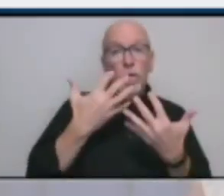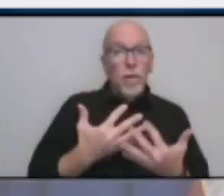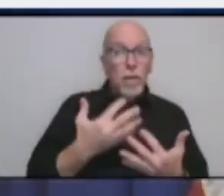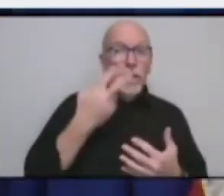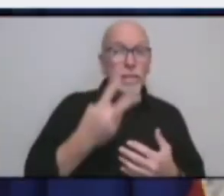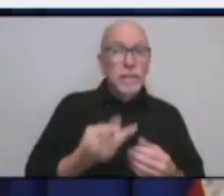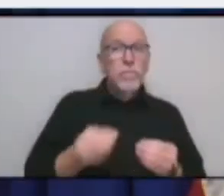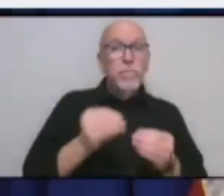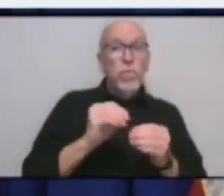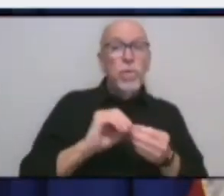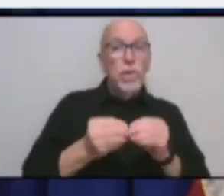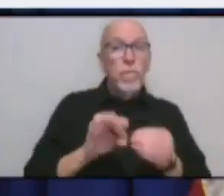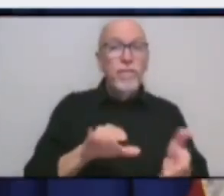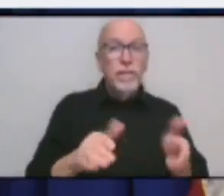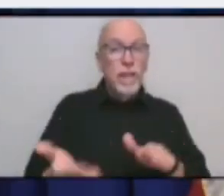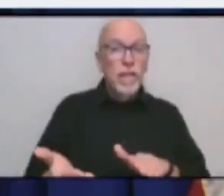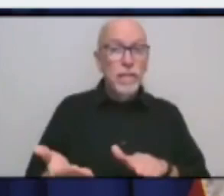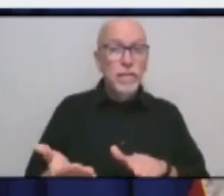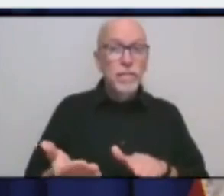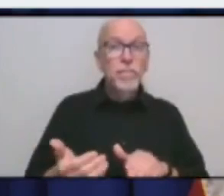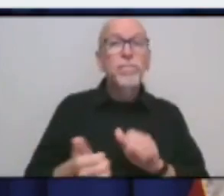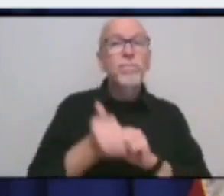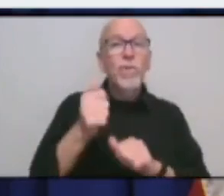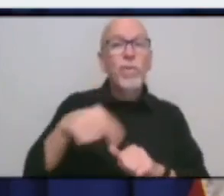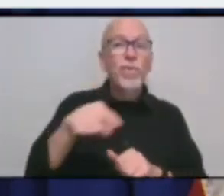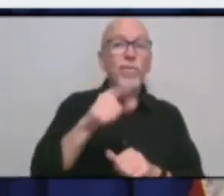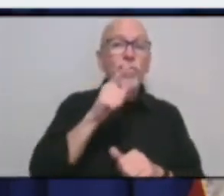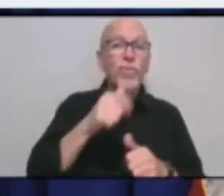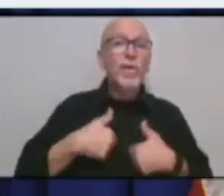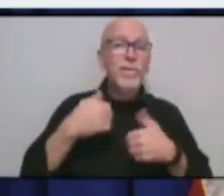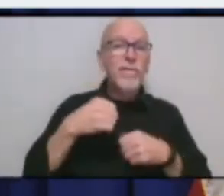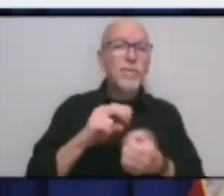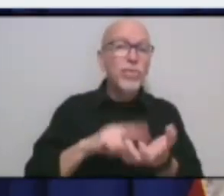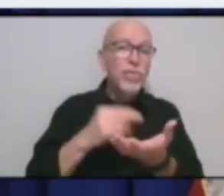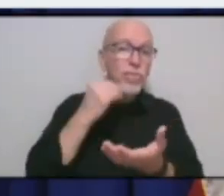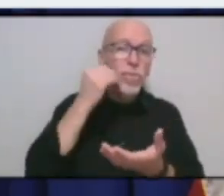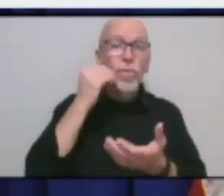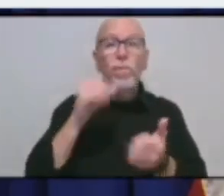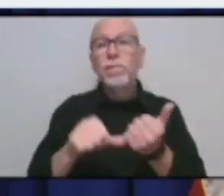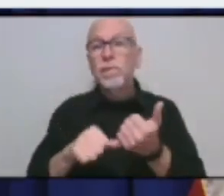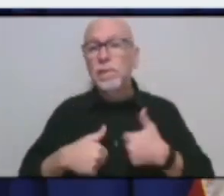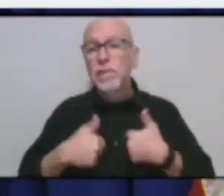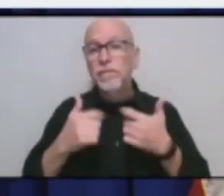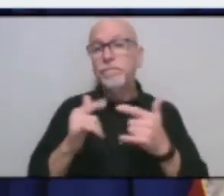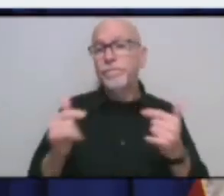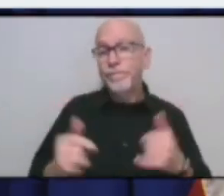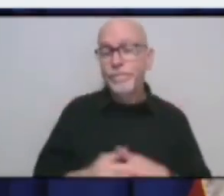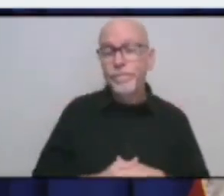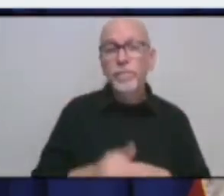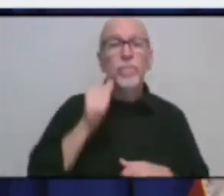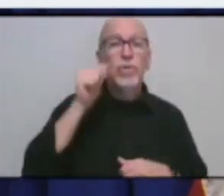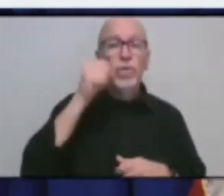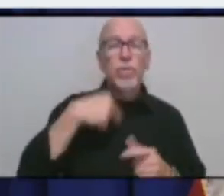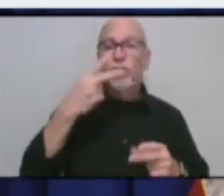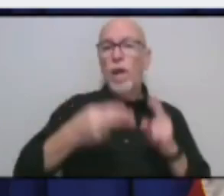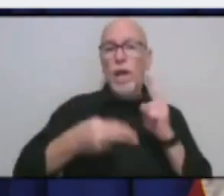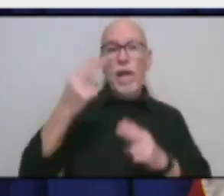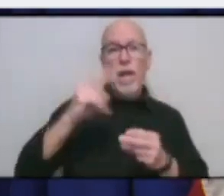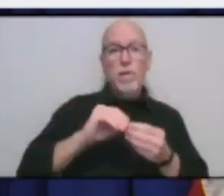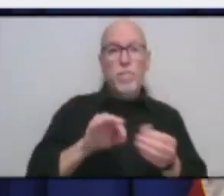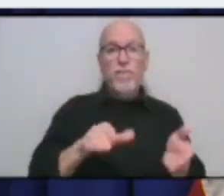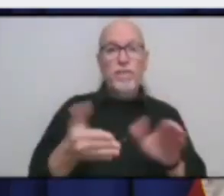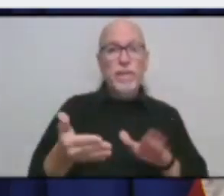increasing number of deaths, especially among residents of long-term care facilities. Yesterday, we saw the highest number of deaths reported